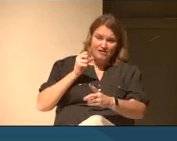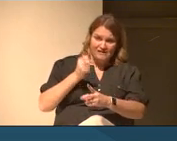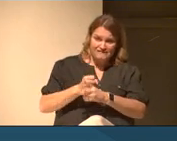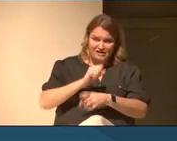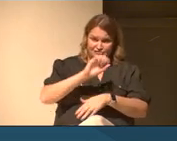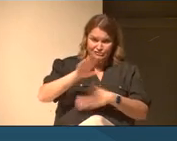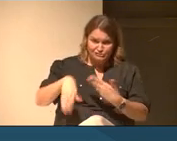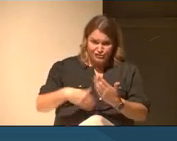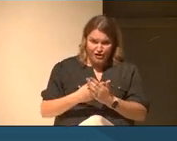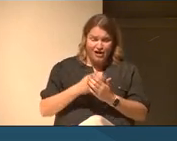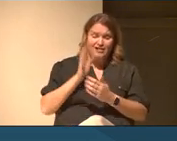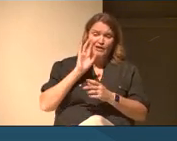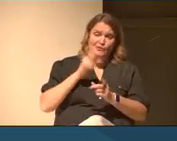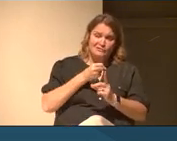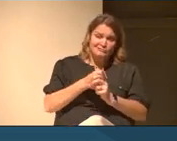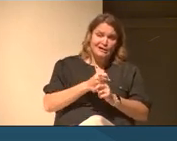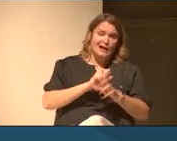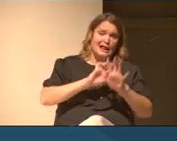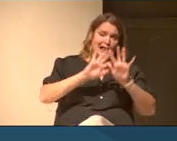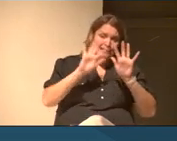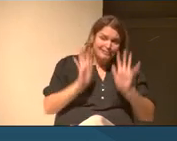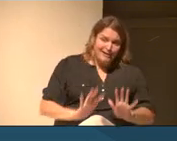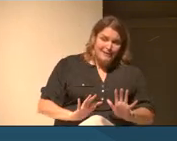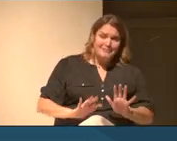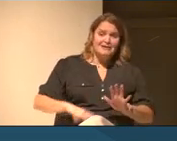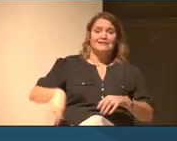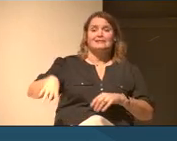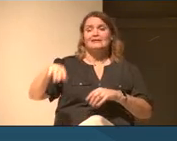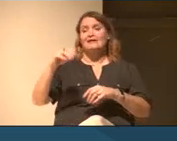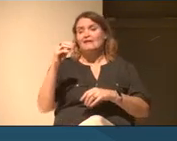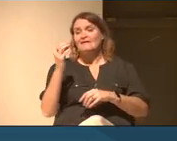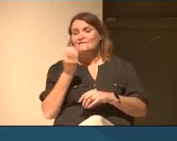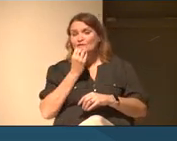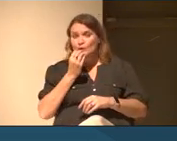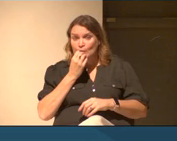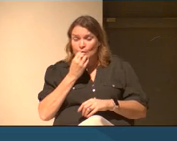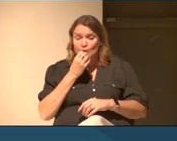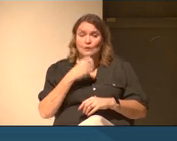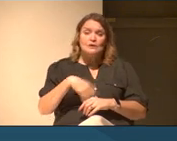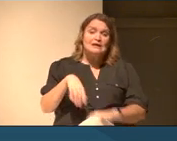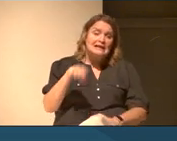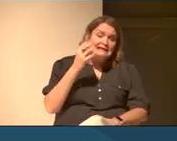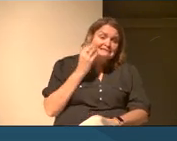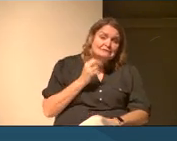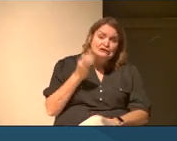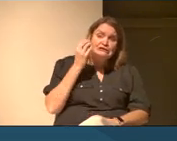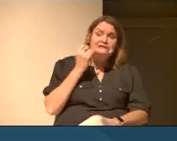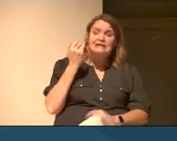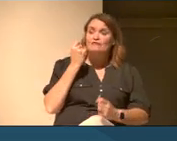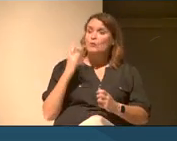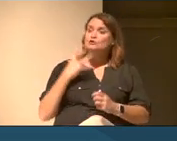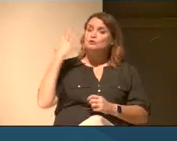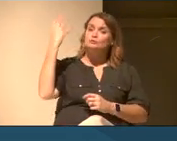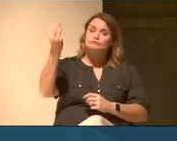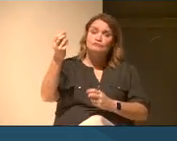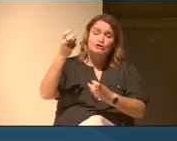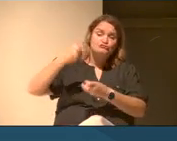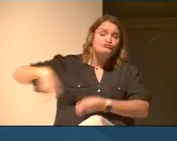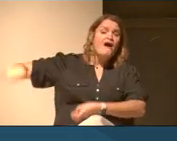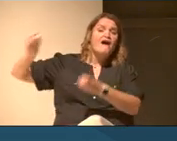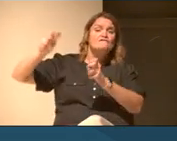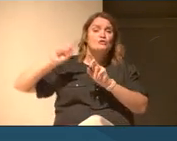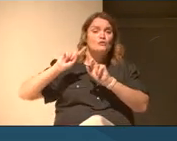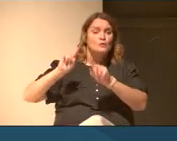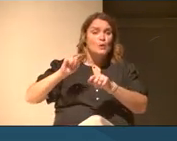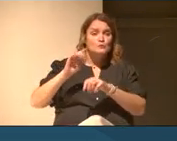our climate, it's affecting hurricanes, it's affecting our food supply, it's affecting our experience when we go to the beach. But what we do